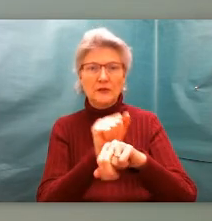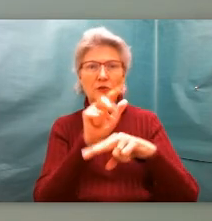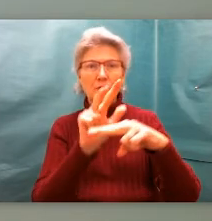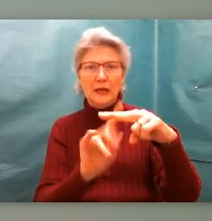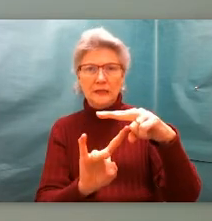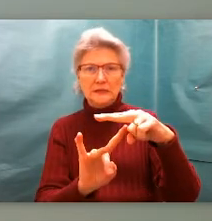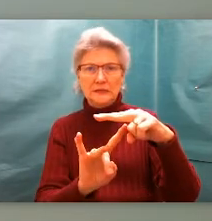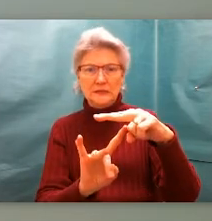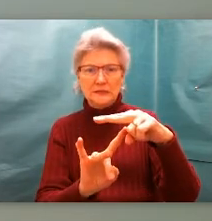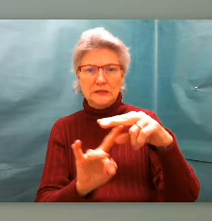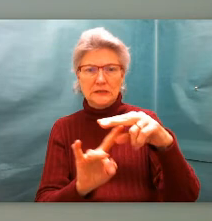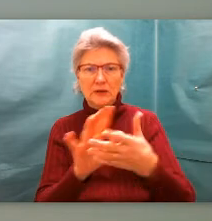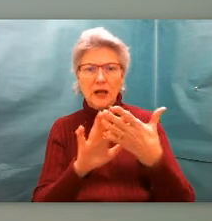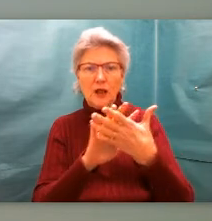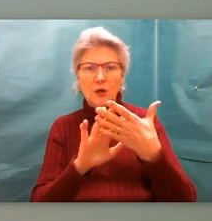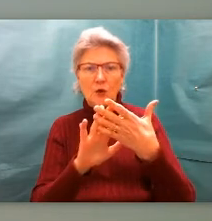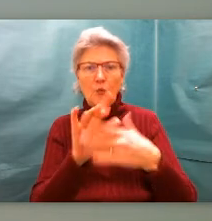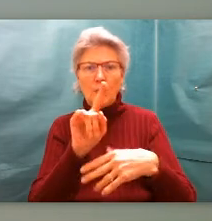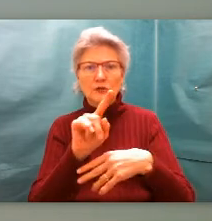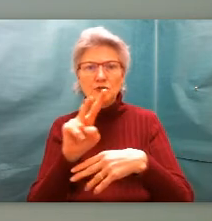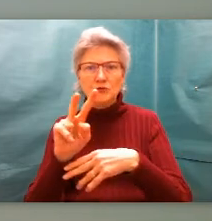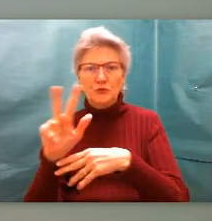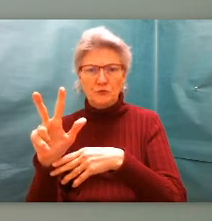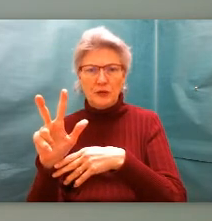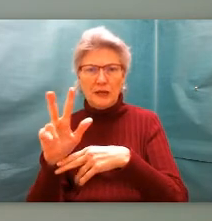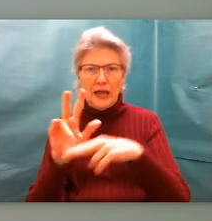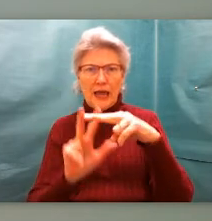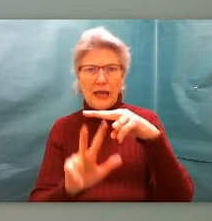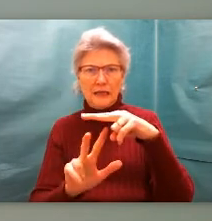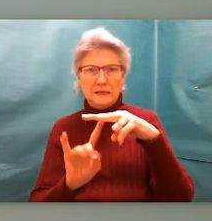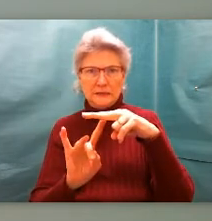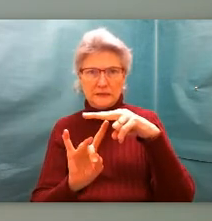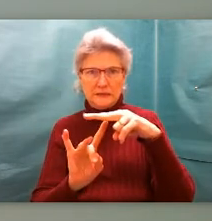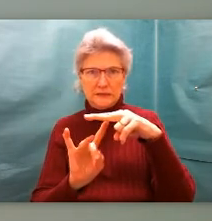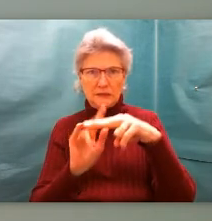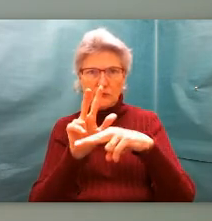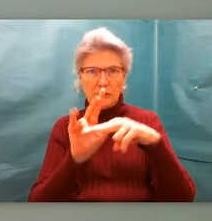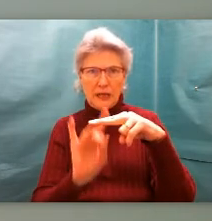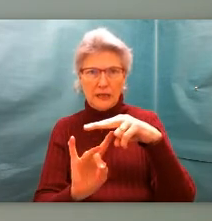I'm going to shade in 1, 2, 3/8.